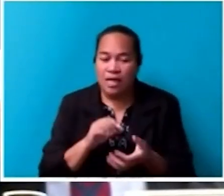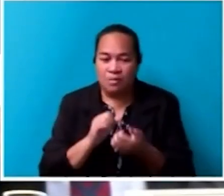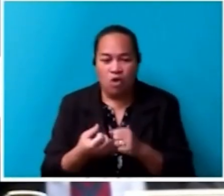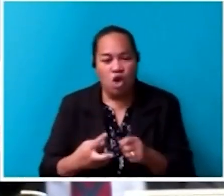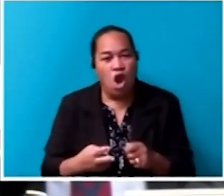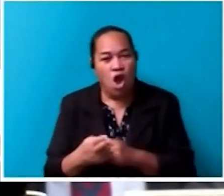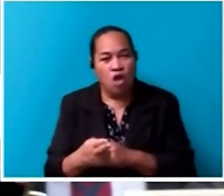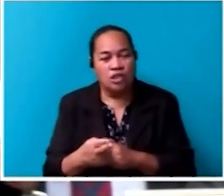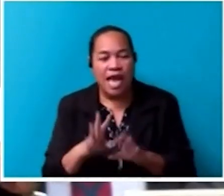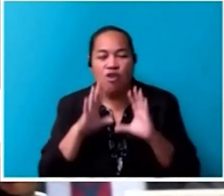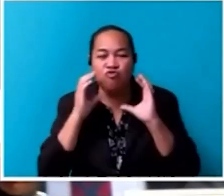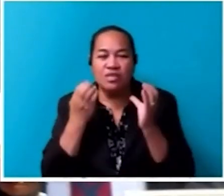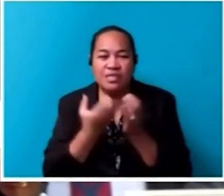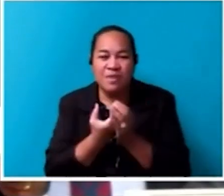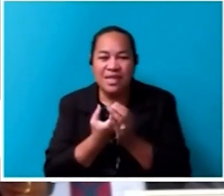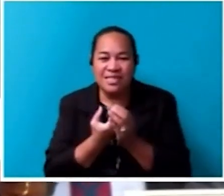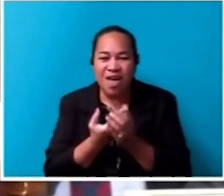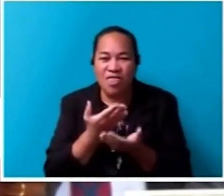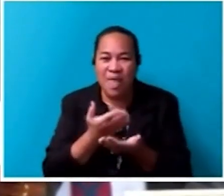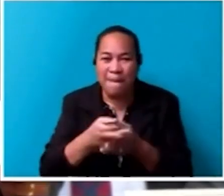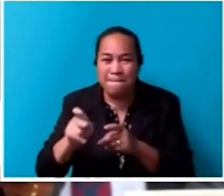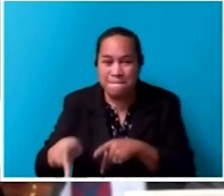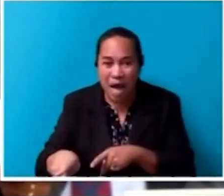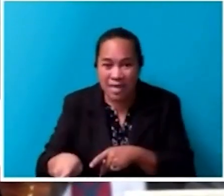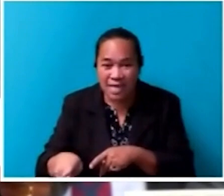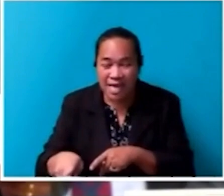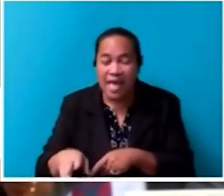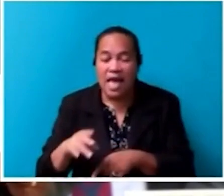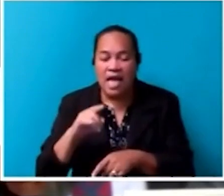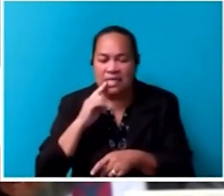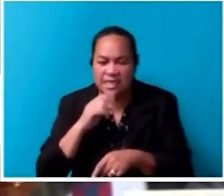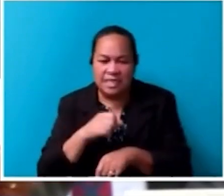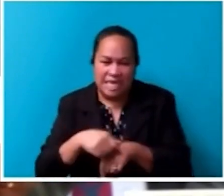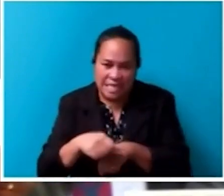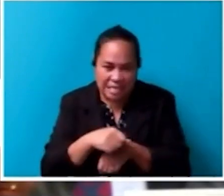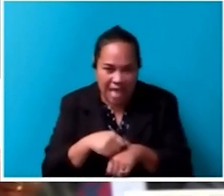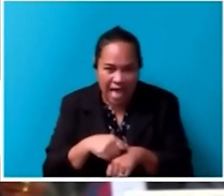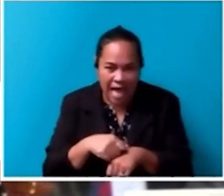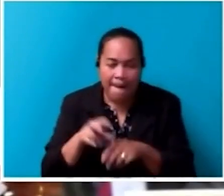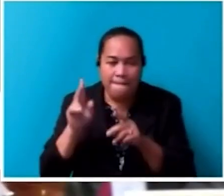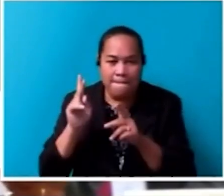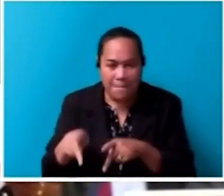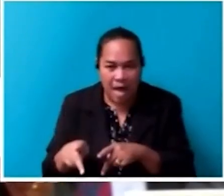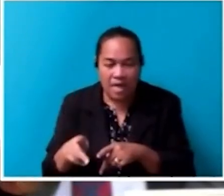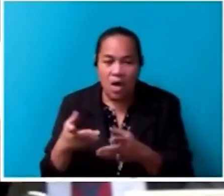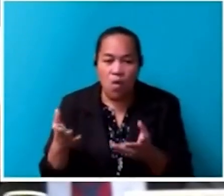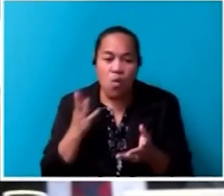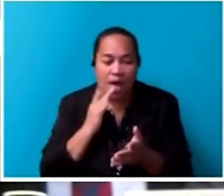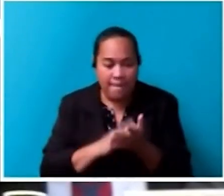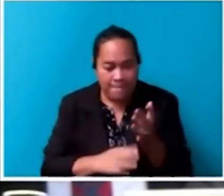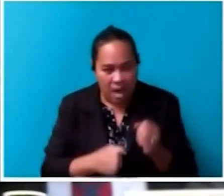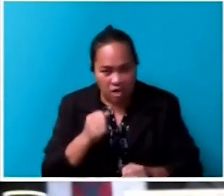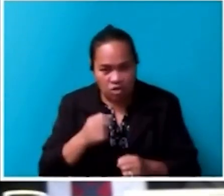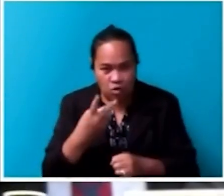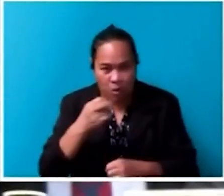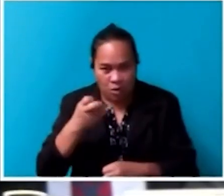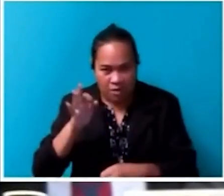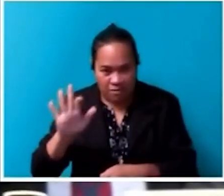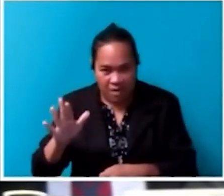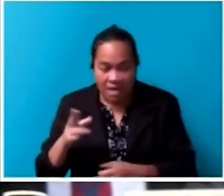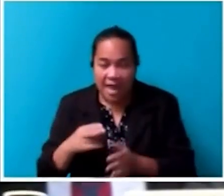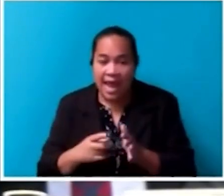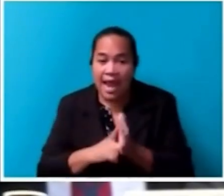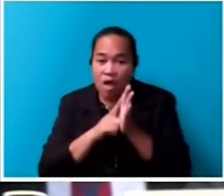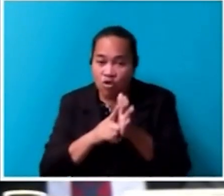the Christmas on the Park and what it has done in terms of the East on the Park that was held in March 2025 in Lotok and